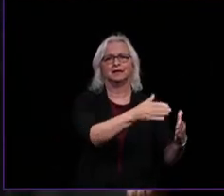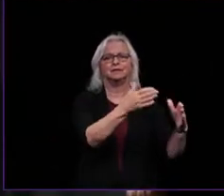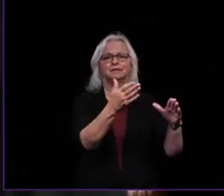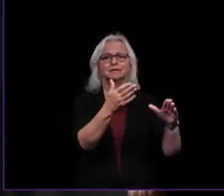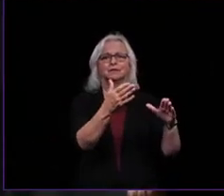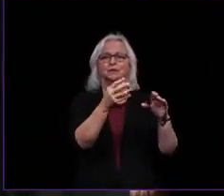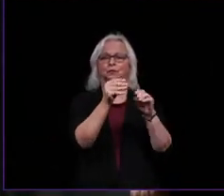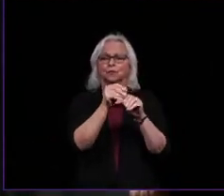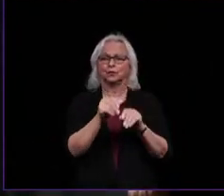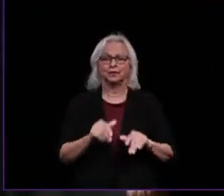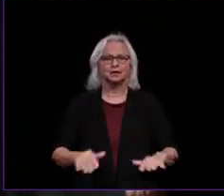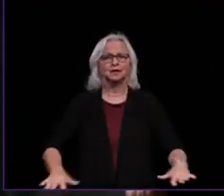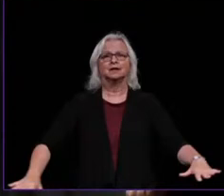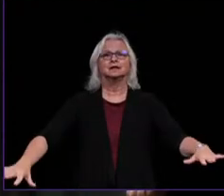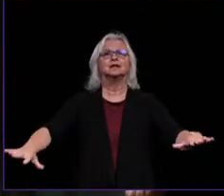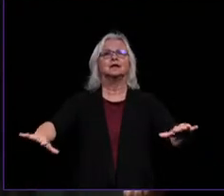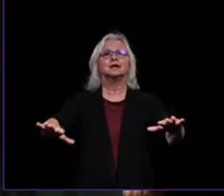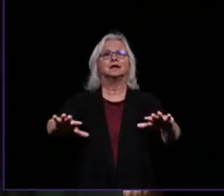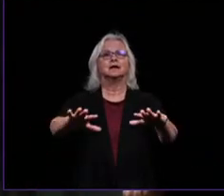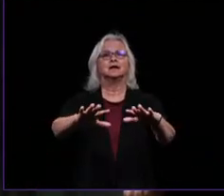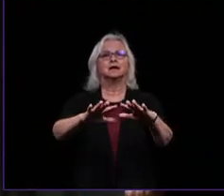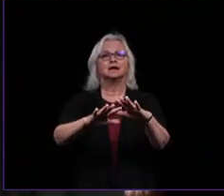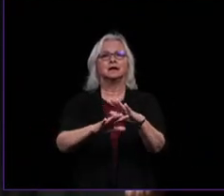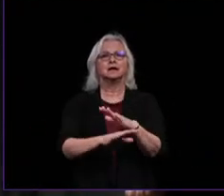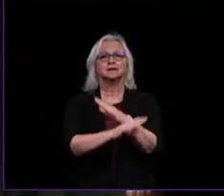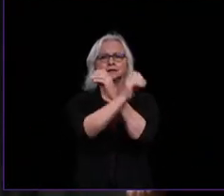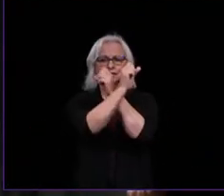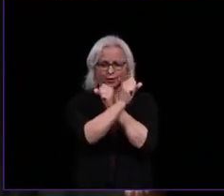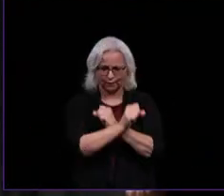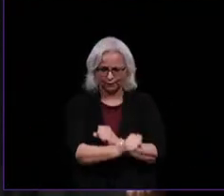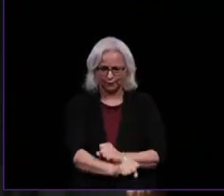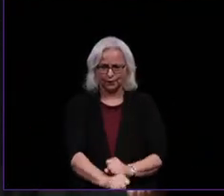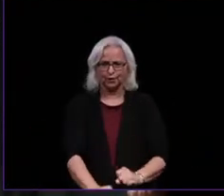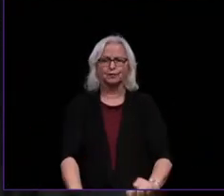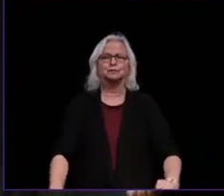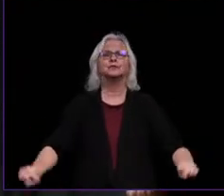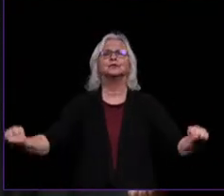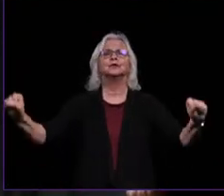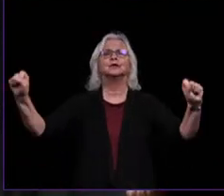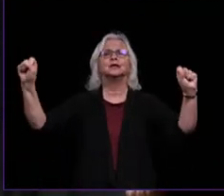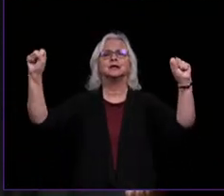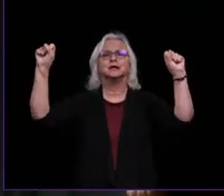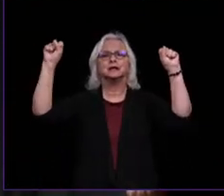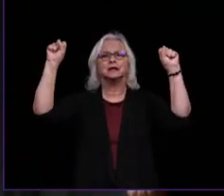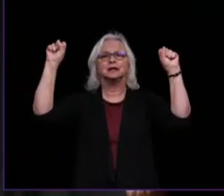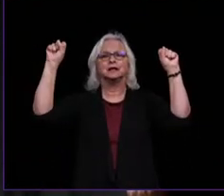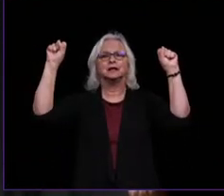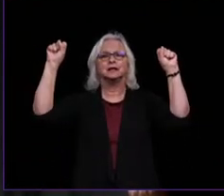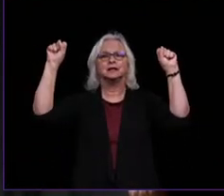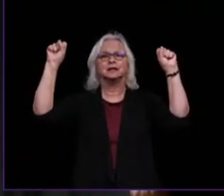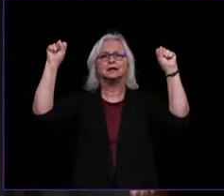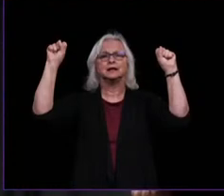wave o'er the land of the free